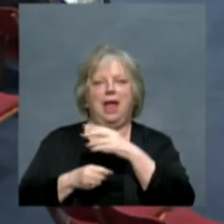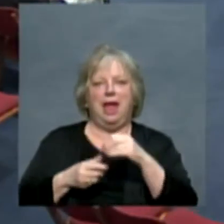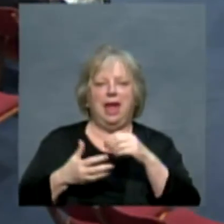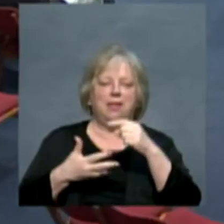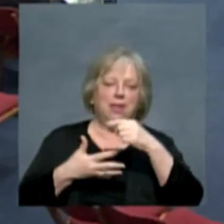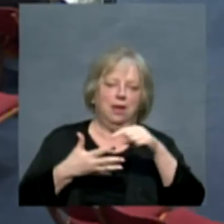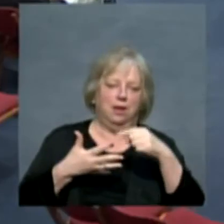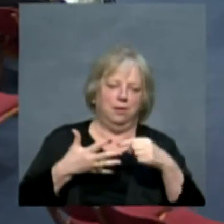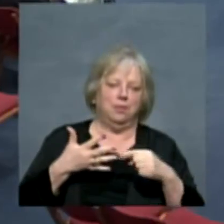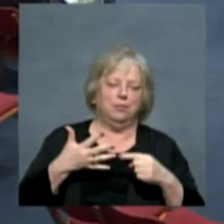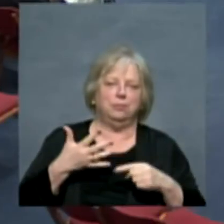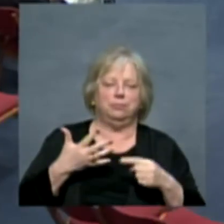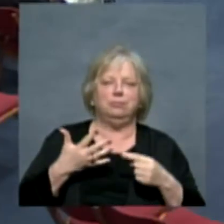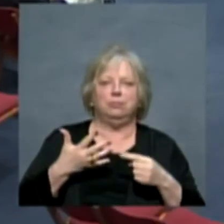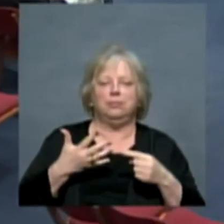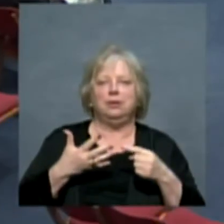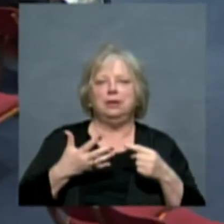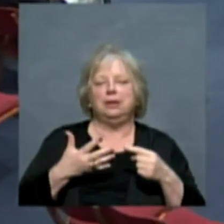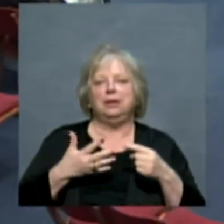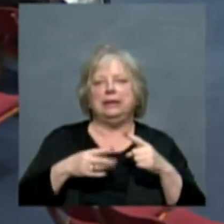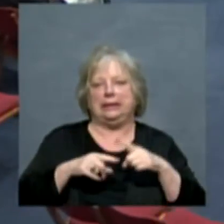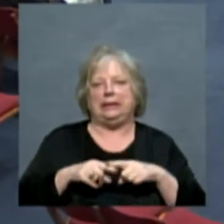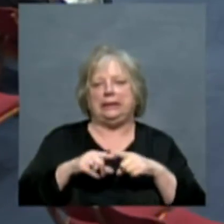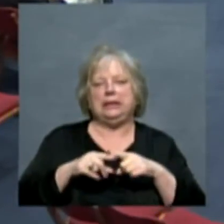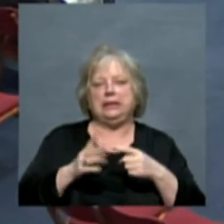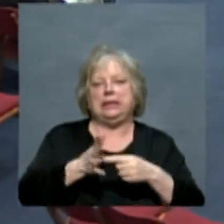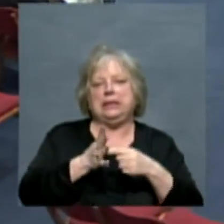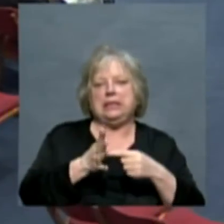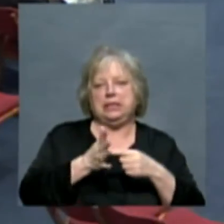read by staff. And to the record.